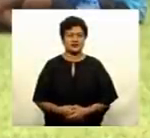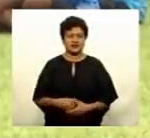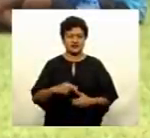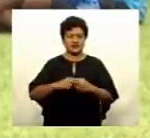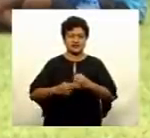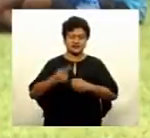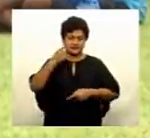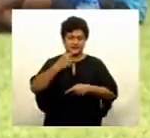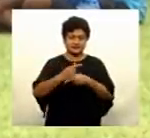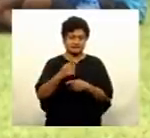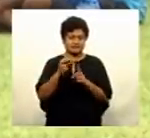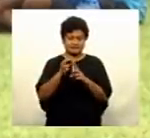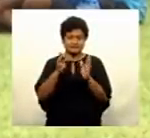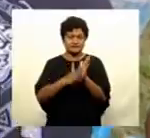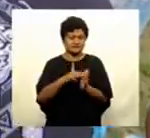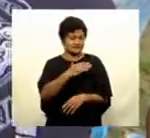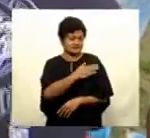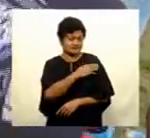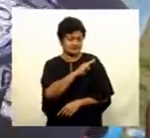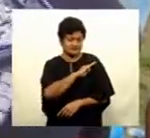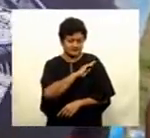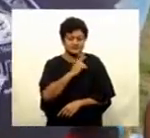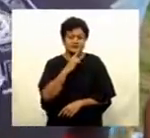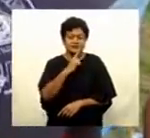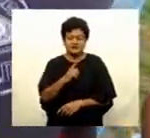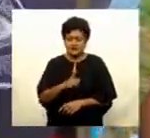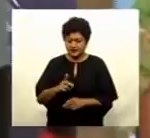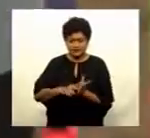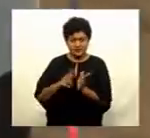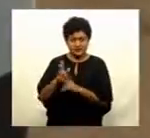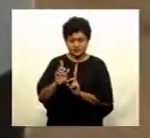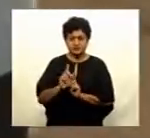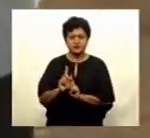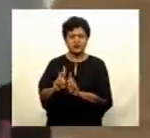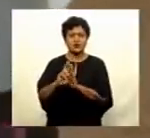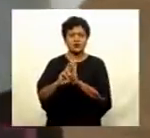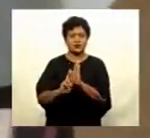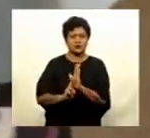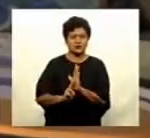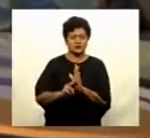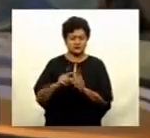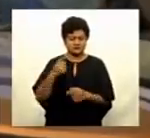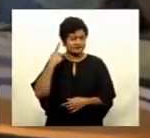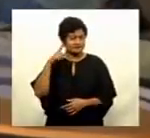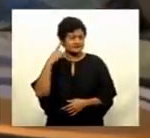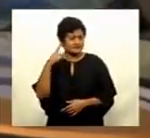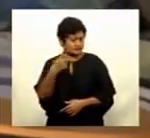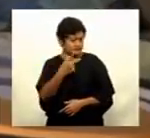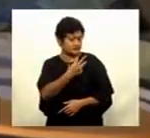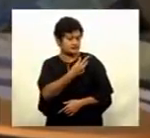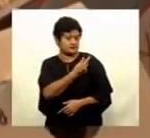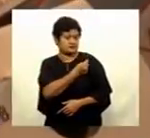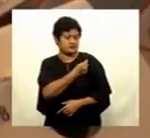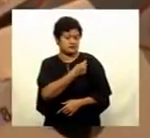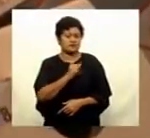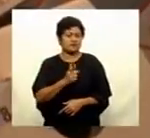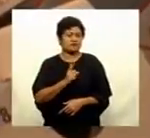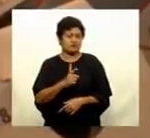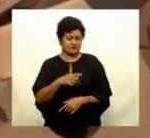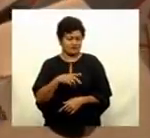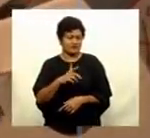In the news tonight, PM commends measures taken by villages. Ignore vaccine misinformation, warns religious